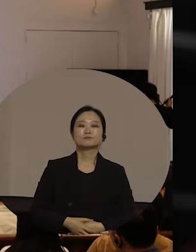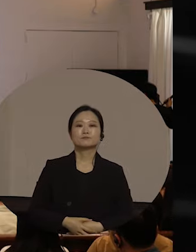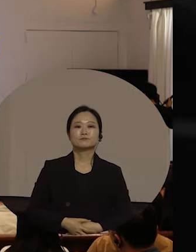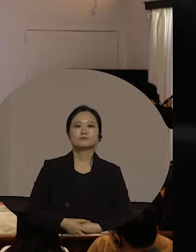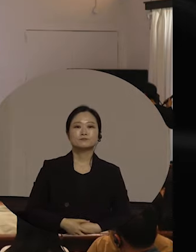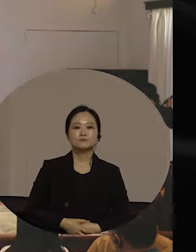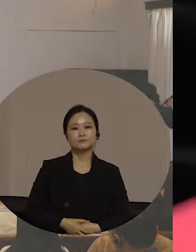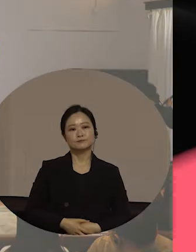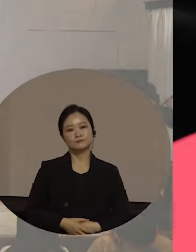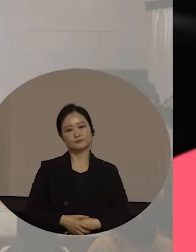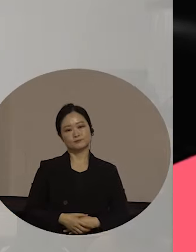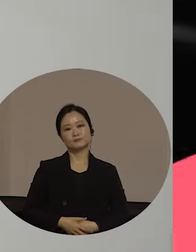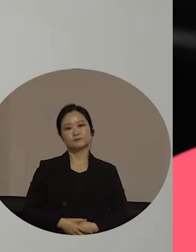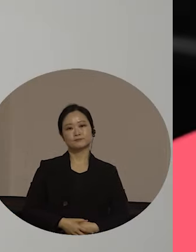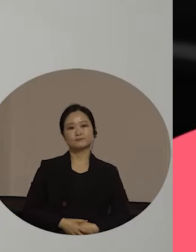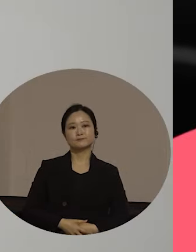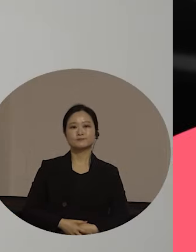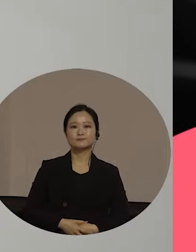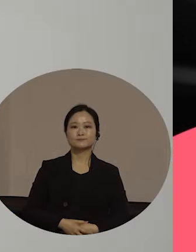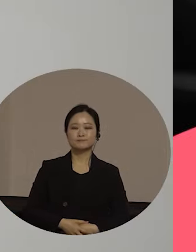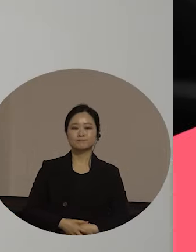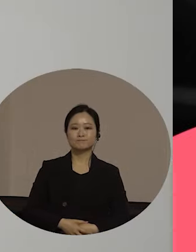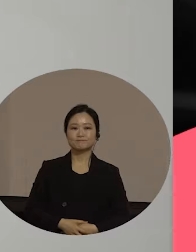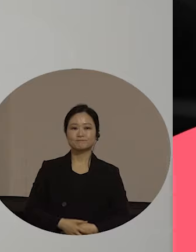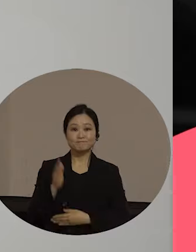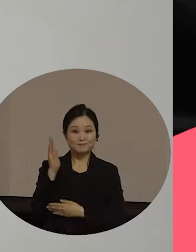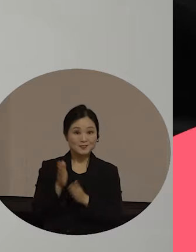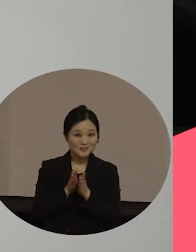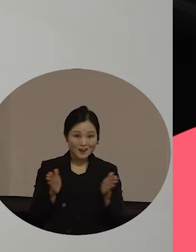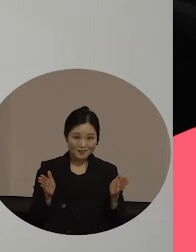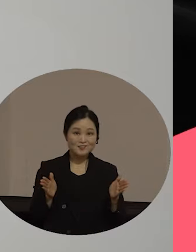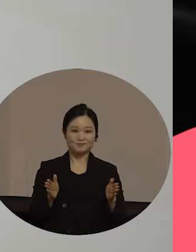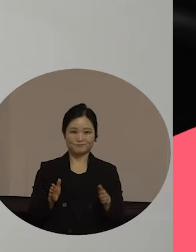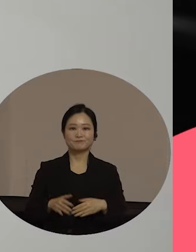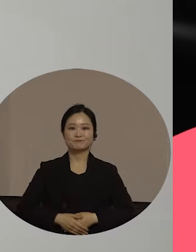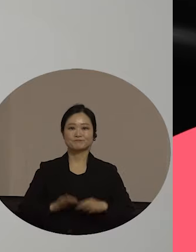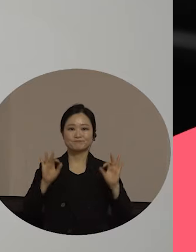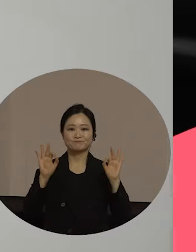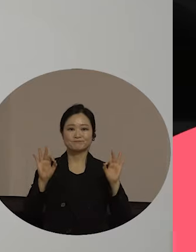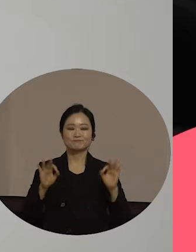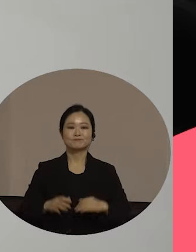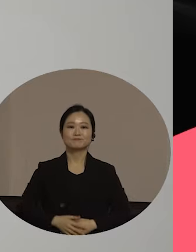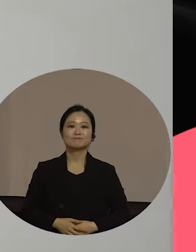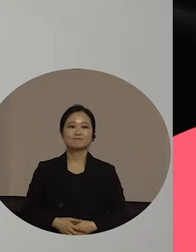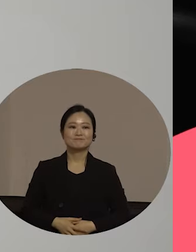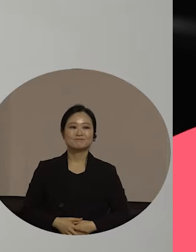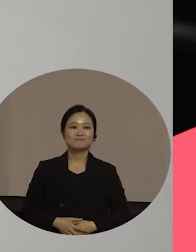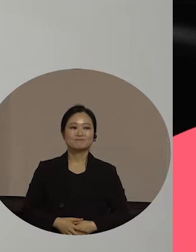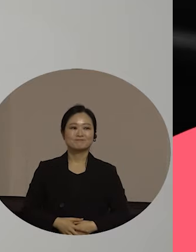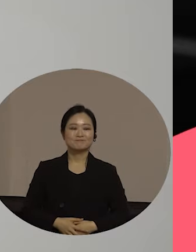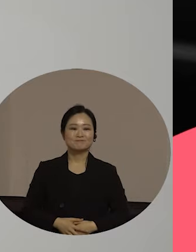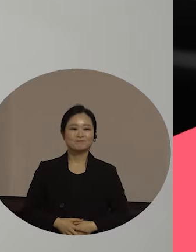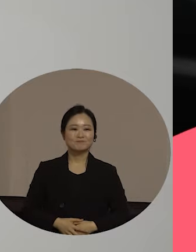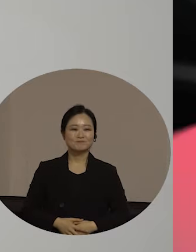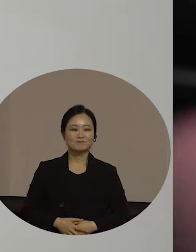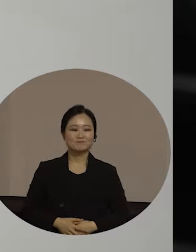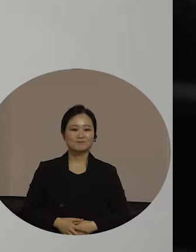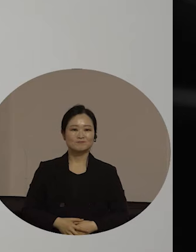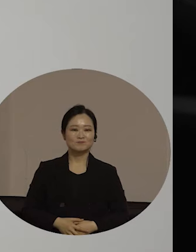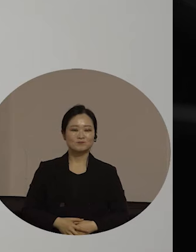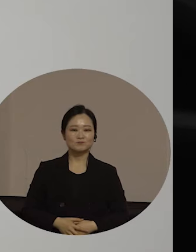Okay, should I begin? Sorry, I had to listen the translation till the end. Otherwise, I